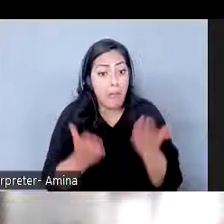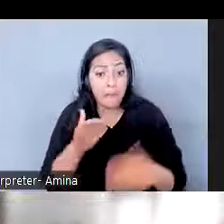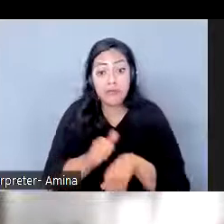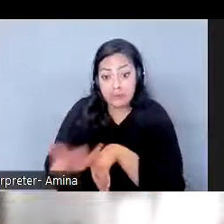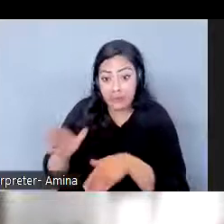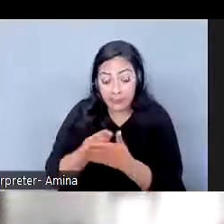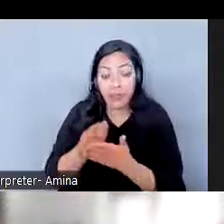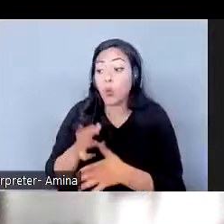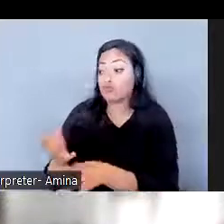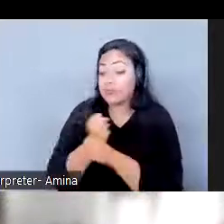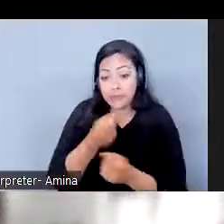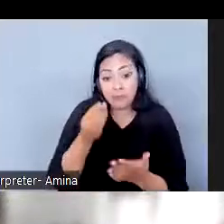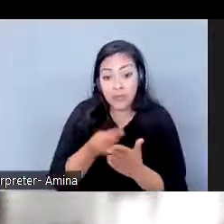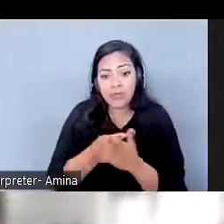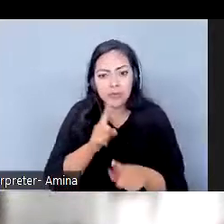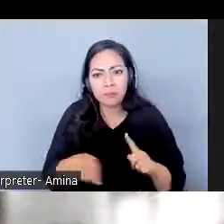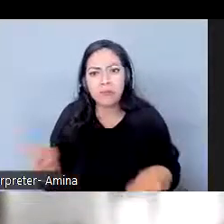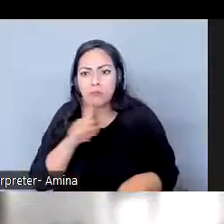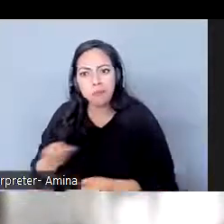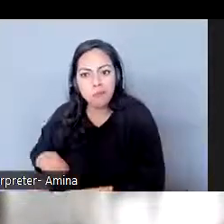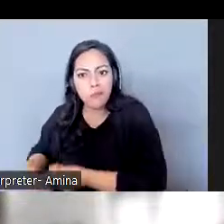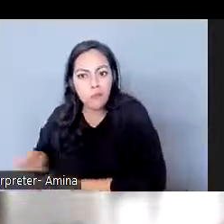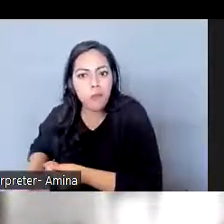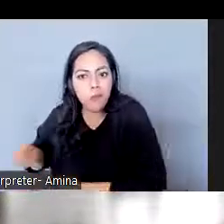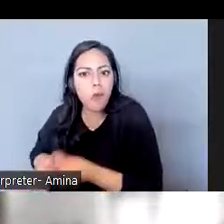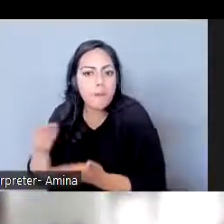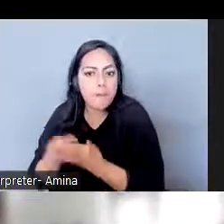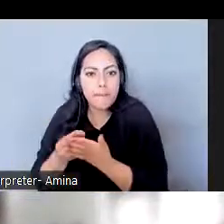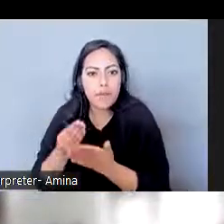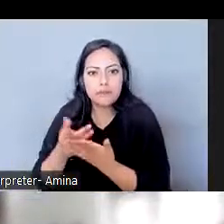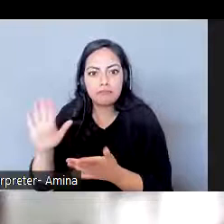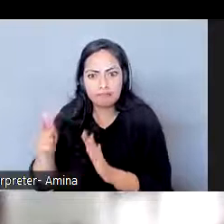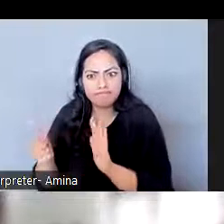sending, essentially laundering money without even knowing it.